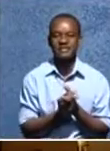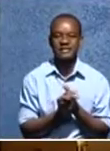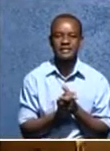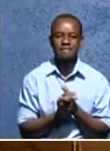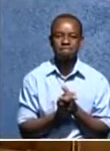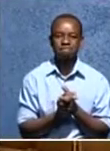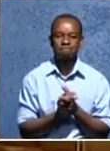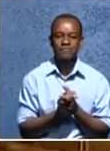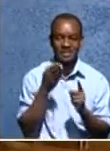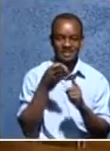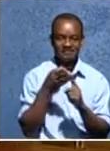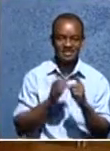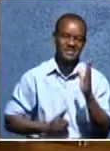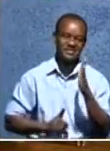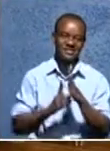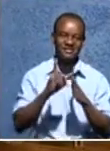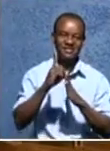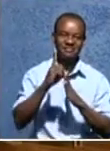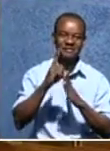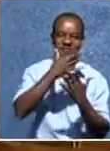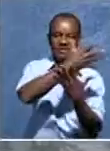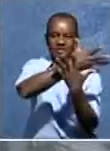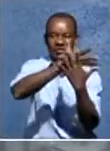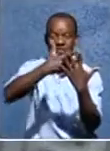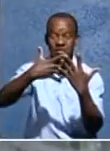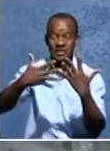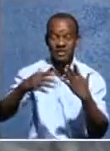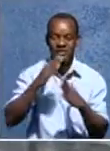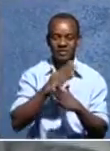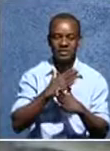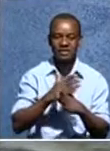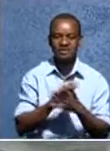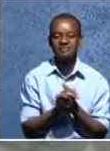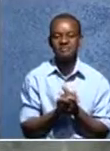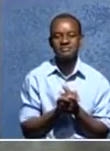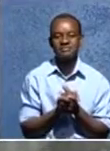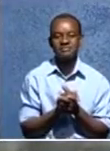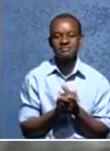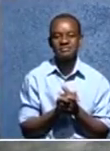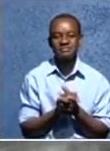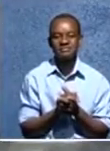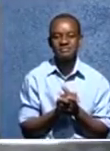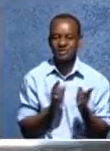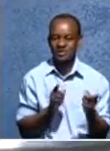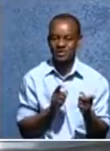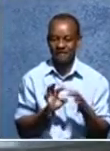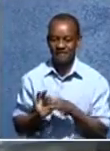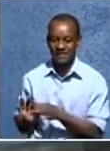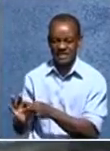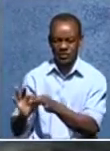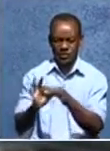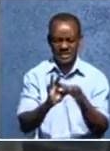and developing networks to really drive the numbers into the country. So it's a coordinated effort that actually goes into